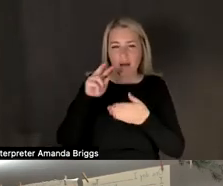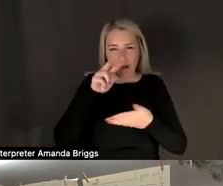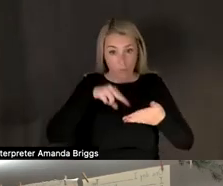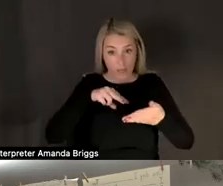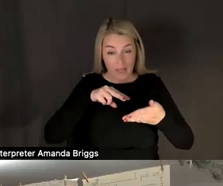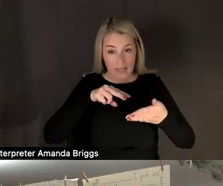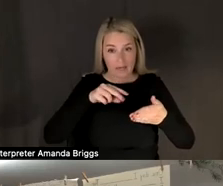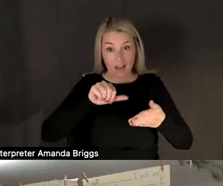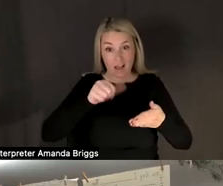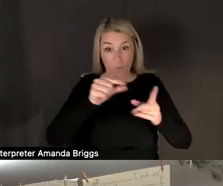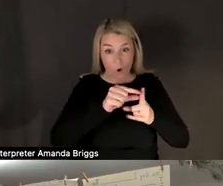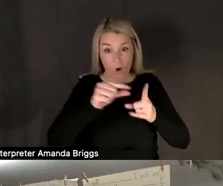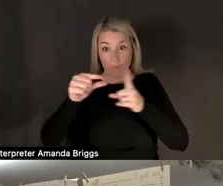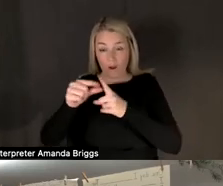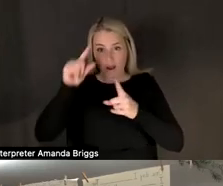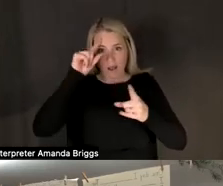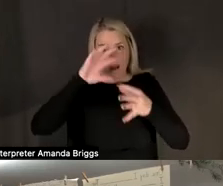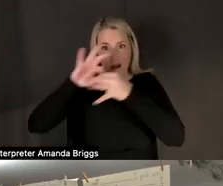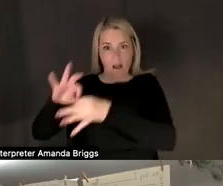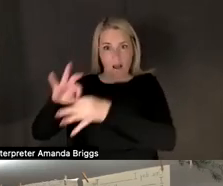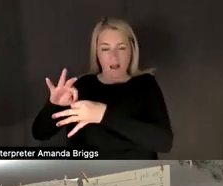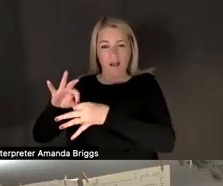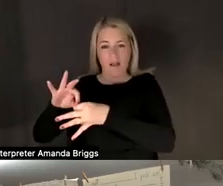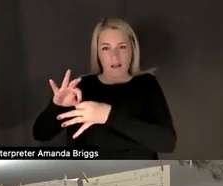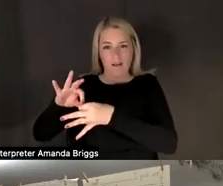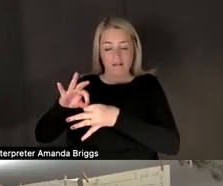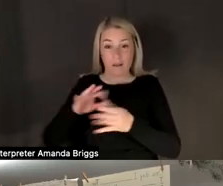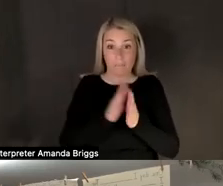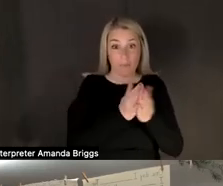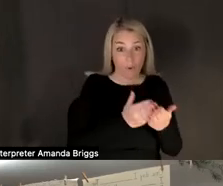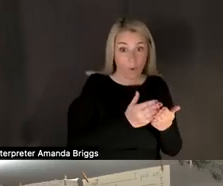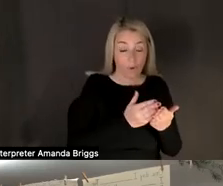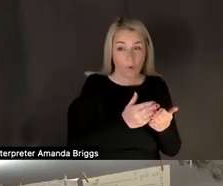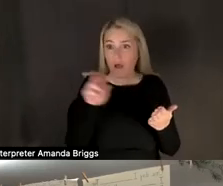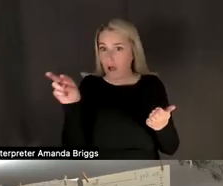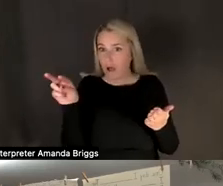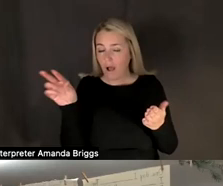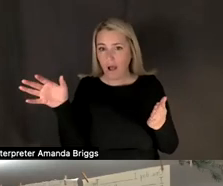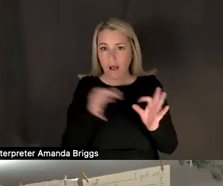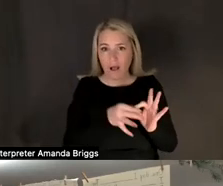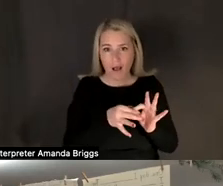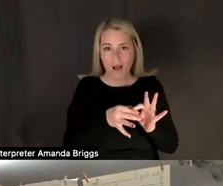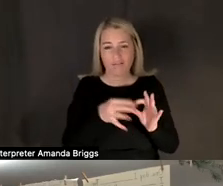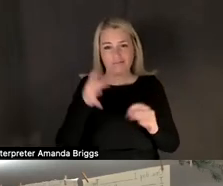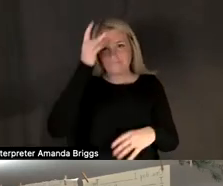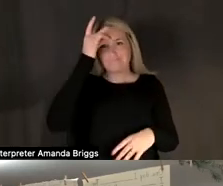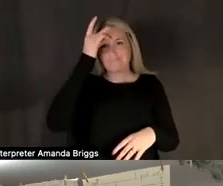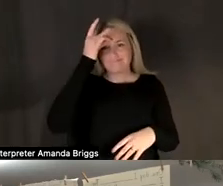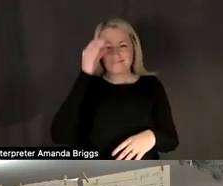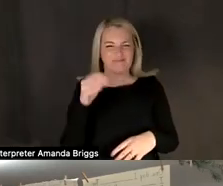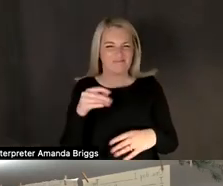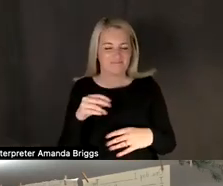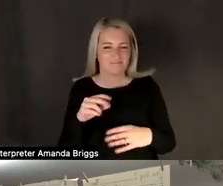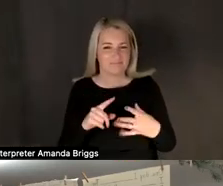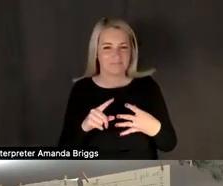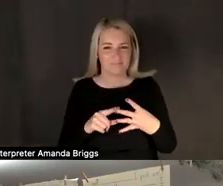they're learning about through reading and their books. The second one is, and this will make more sense later, I